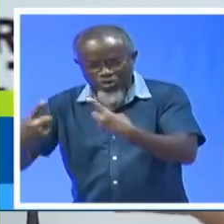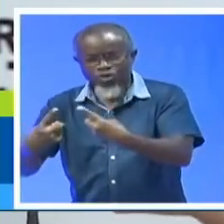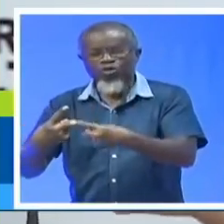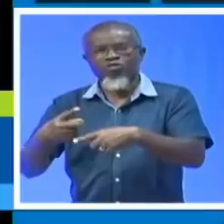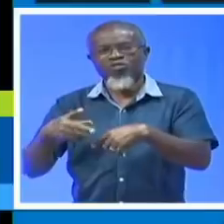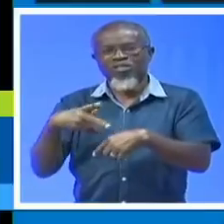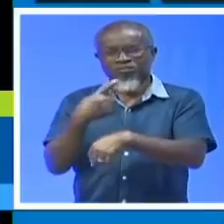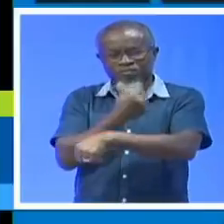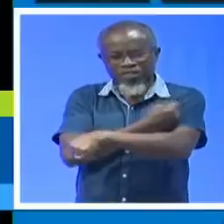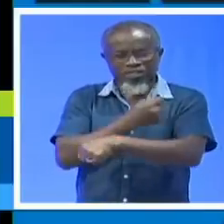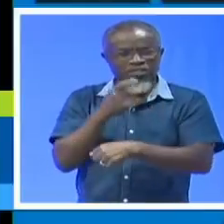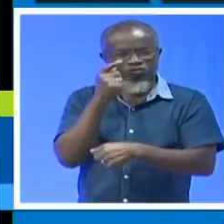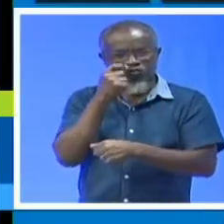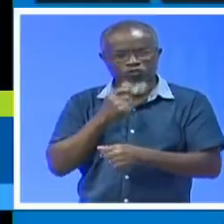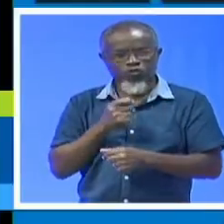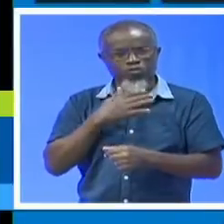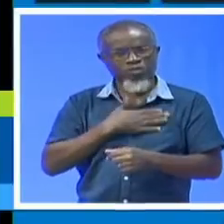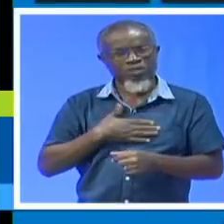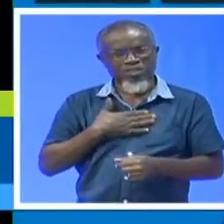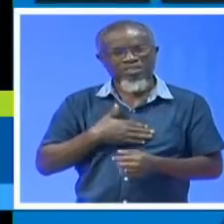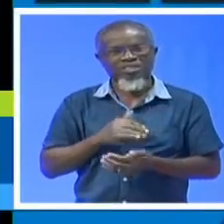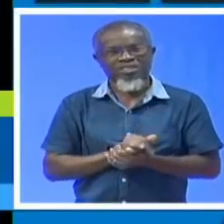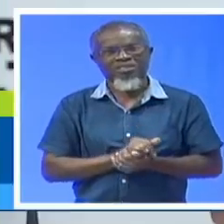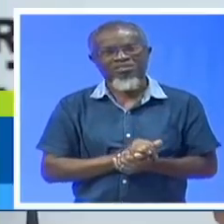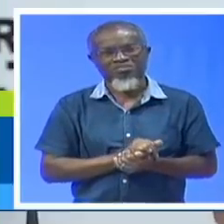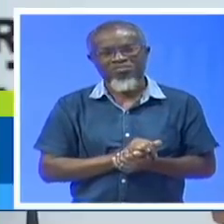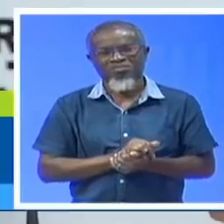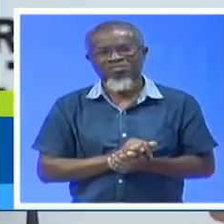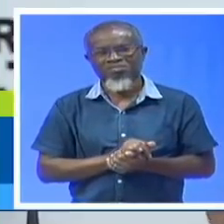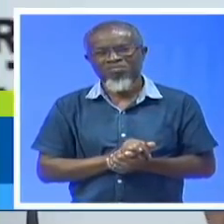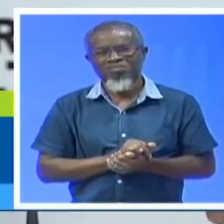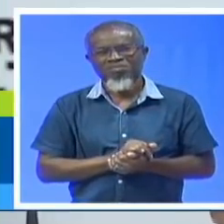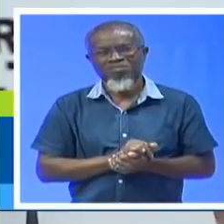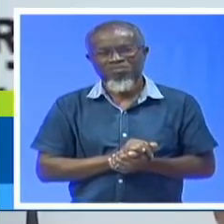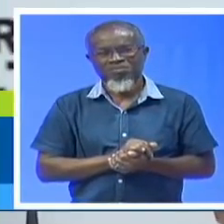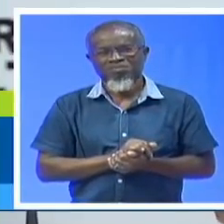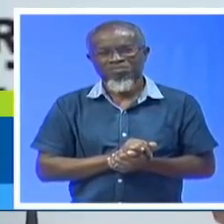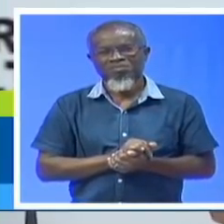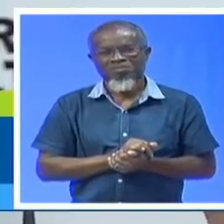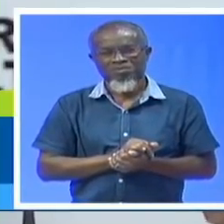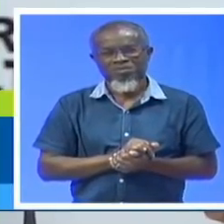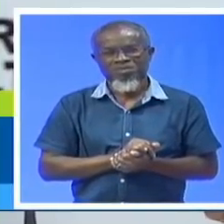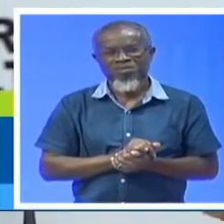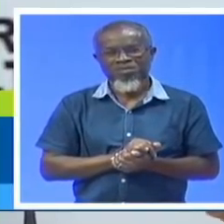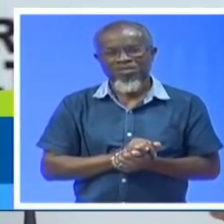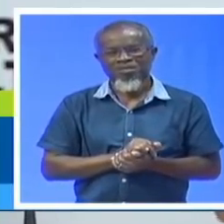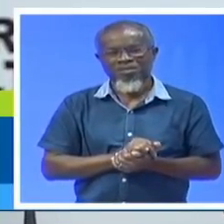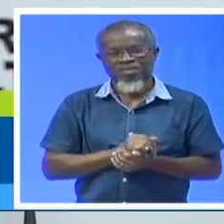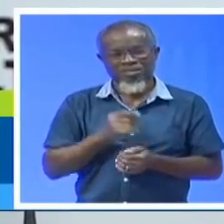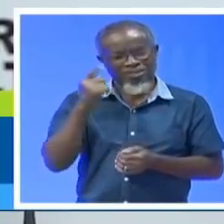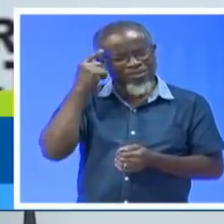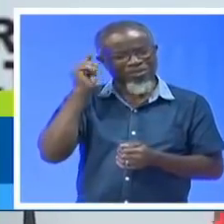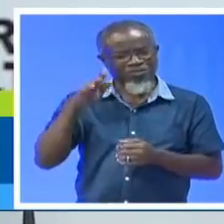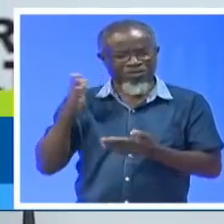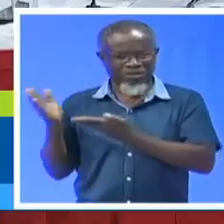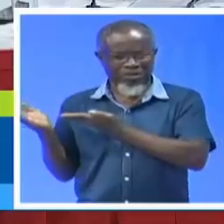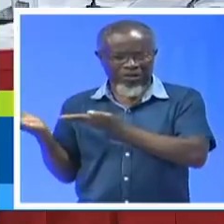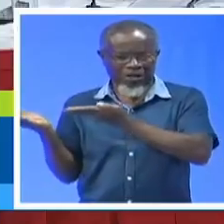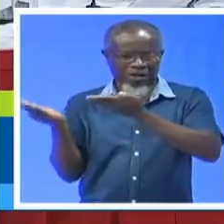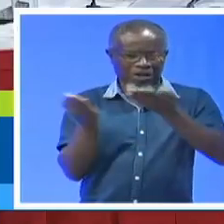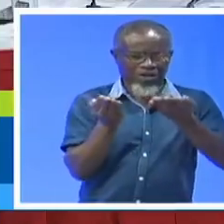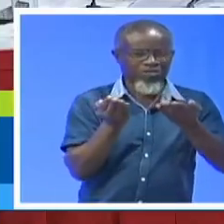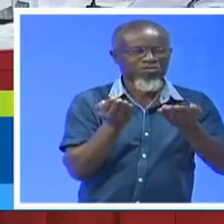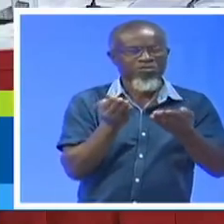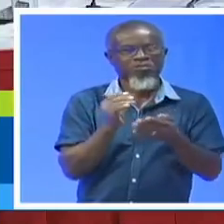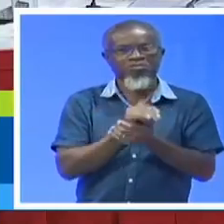brother. But I believe we may have to bring that flu vaccine to him. I'm going to have to go and drag him to our center,